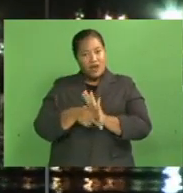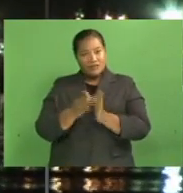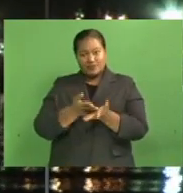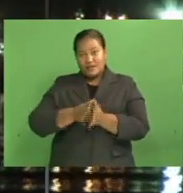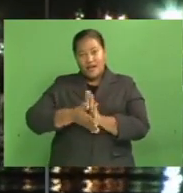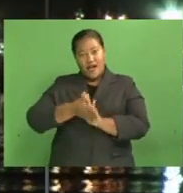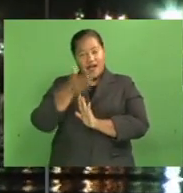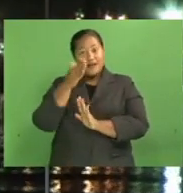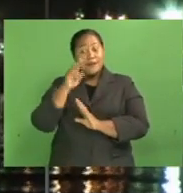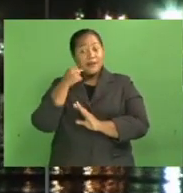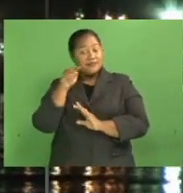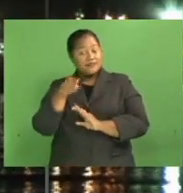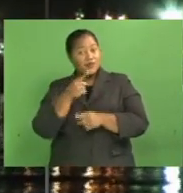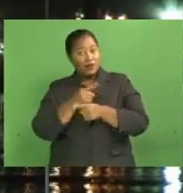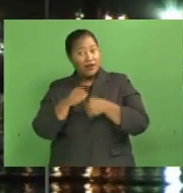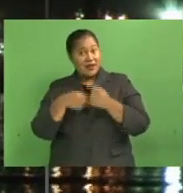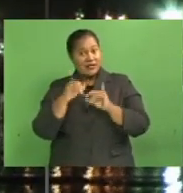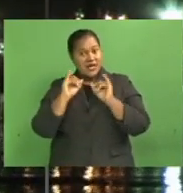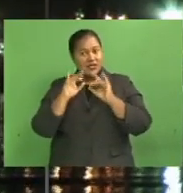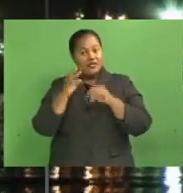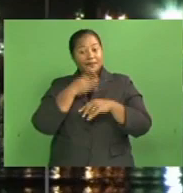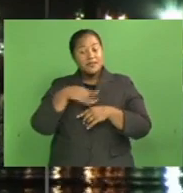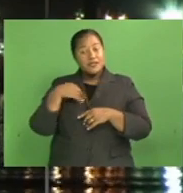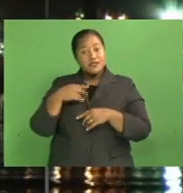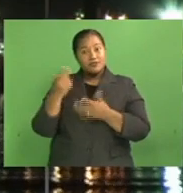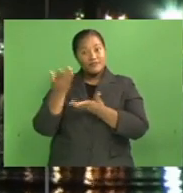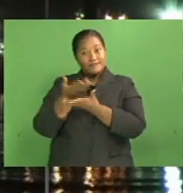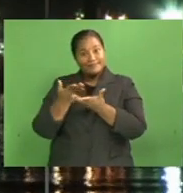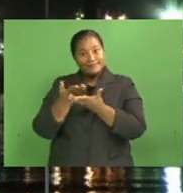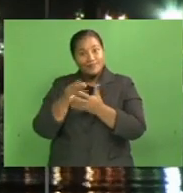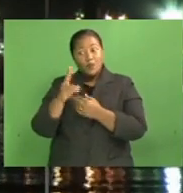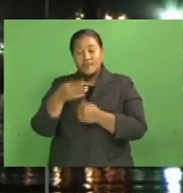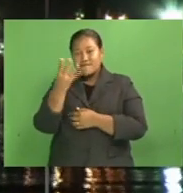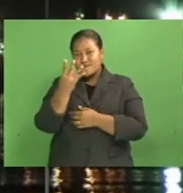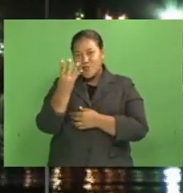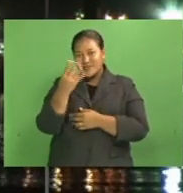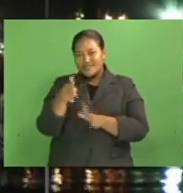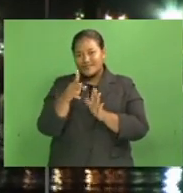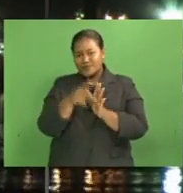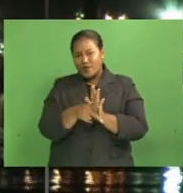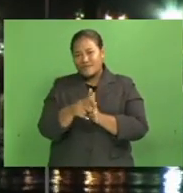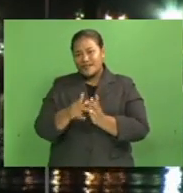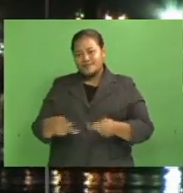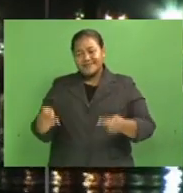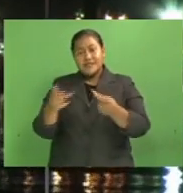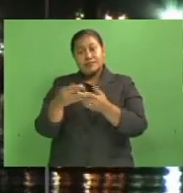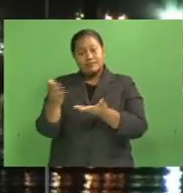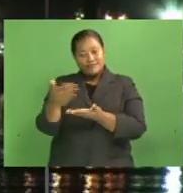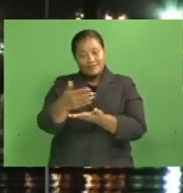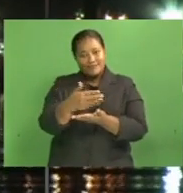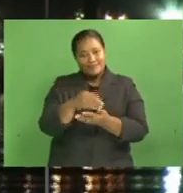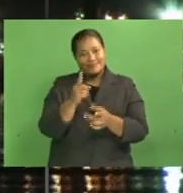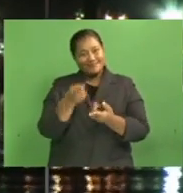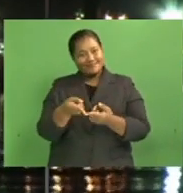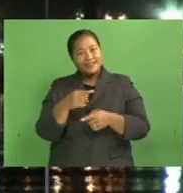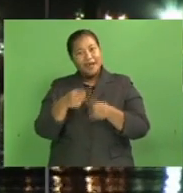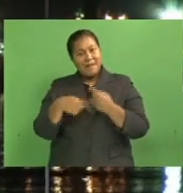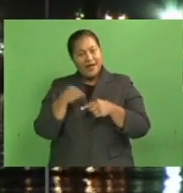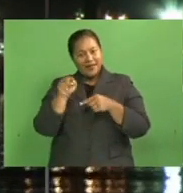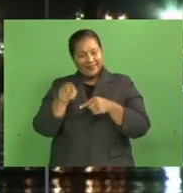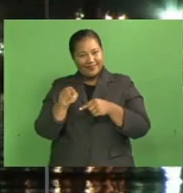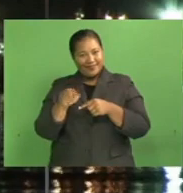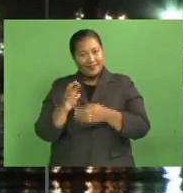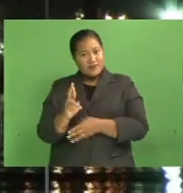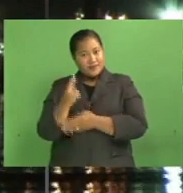In a bid to address the issue, the ministry is consulting with the 14 provinces to collate the input of village and district